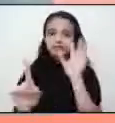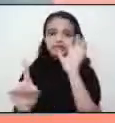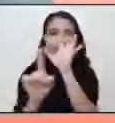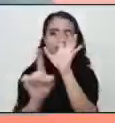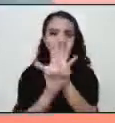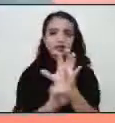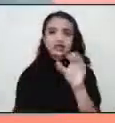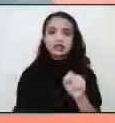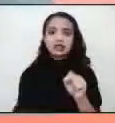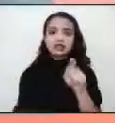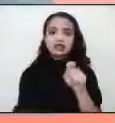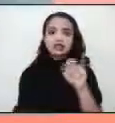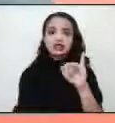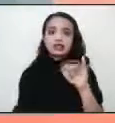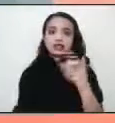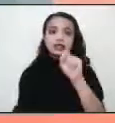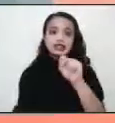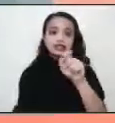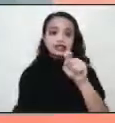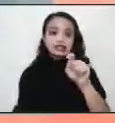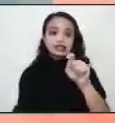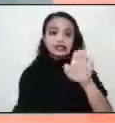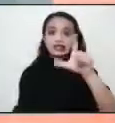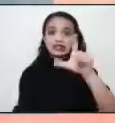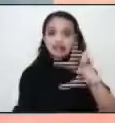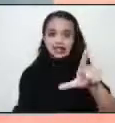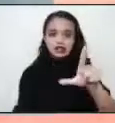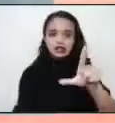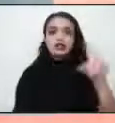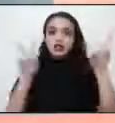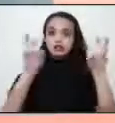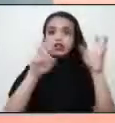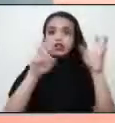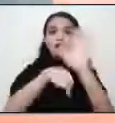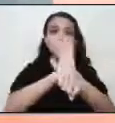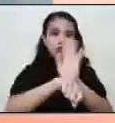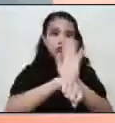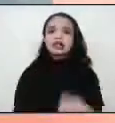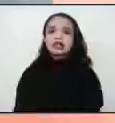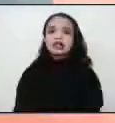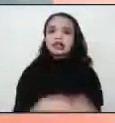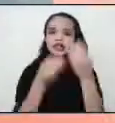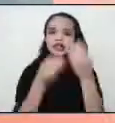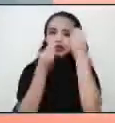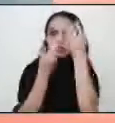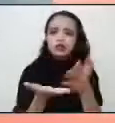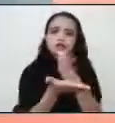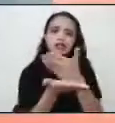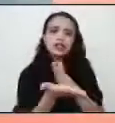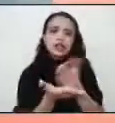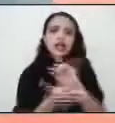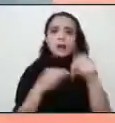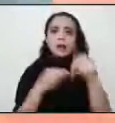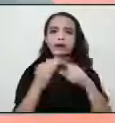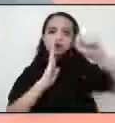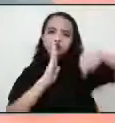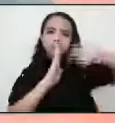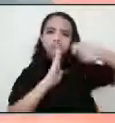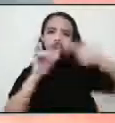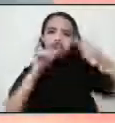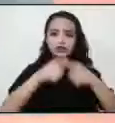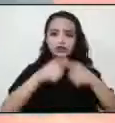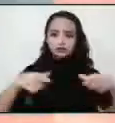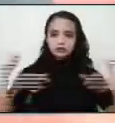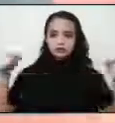actually mag-shoot ng movie sa ibang bansa and sa totoo lang po kinabahan ako kasi sabi nila always stress daw pag sa